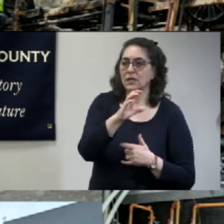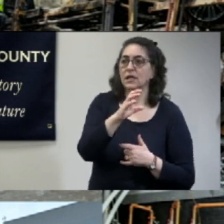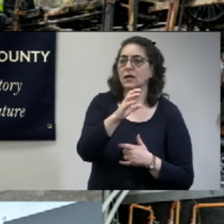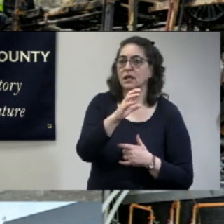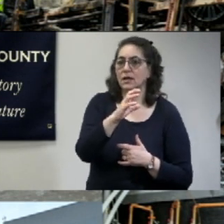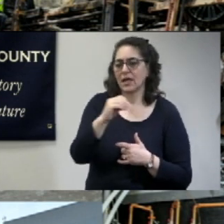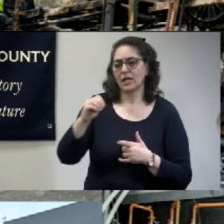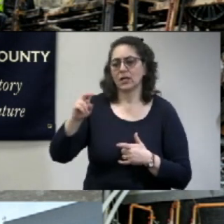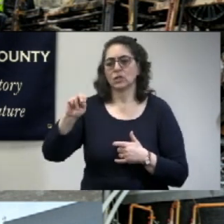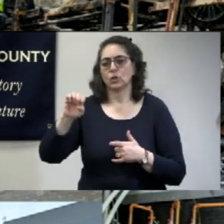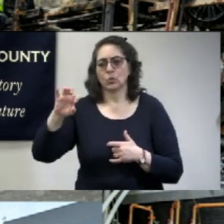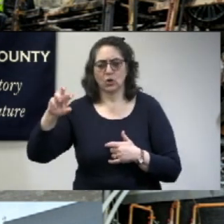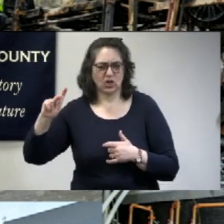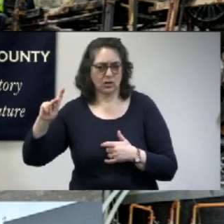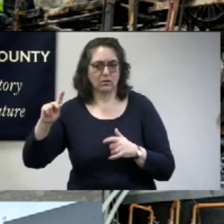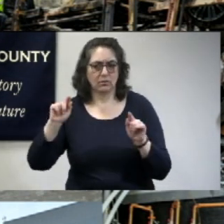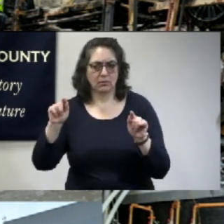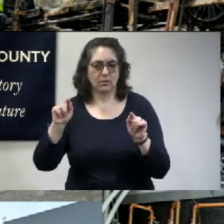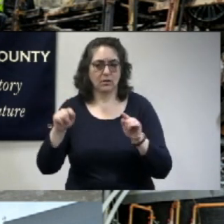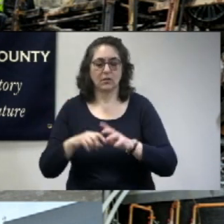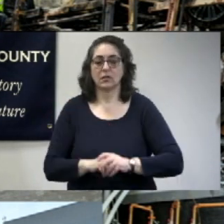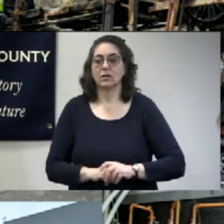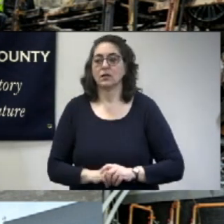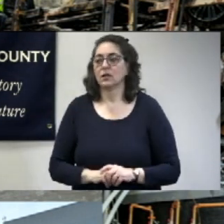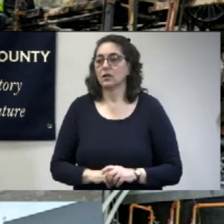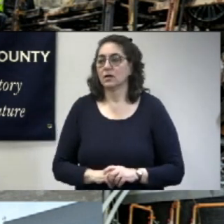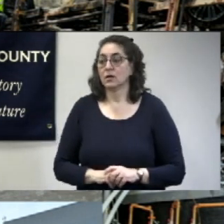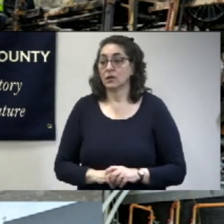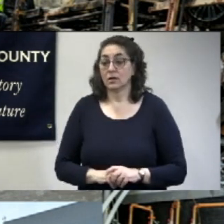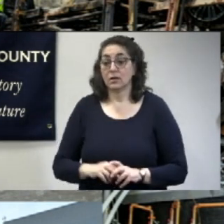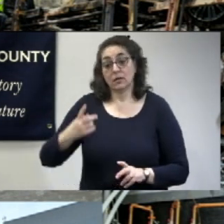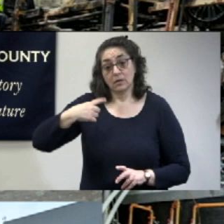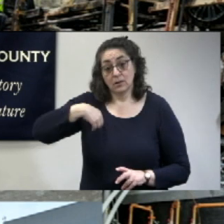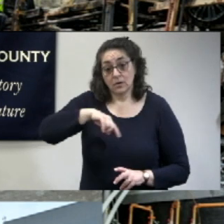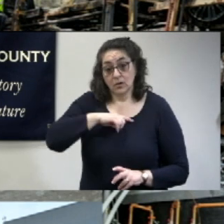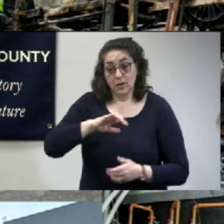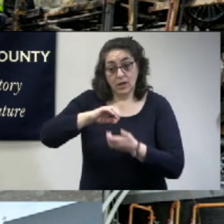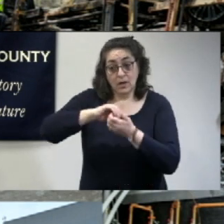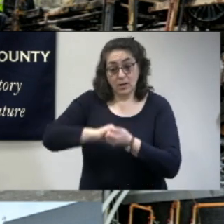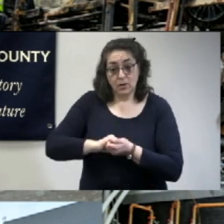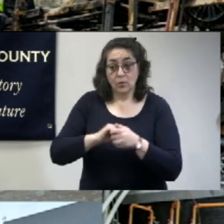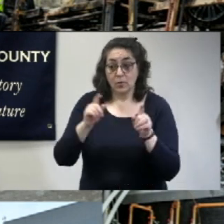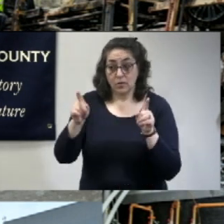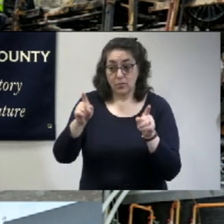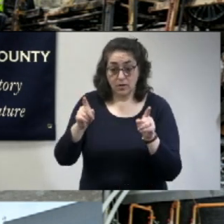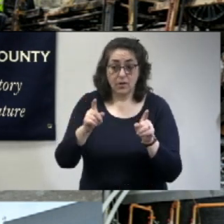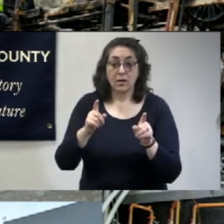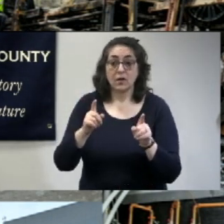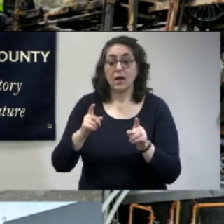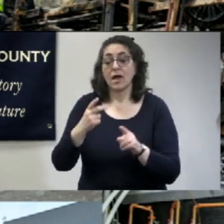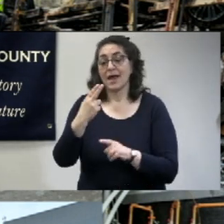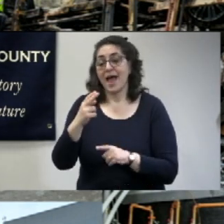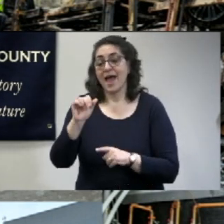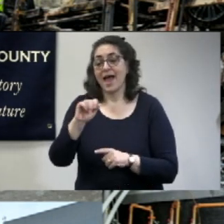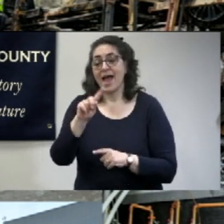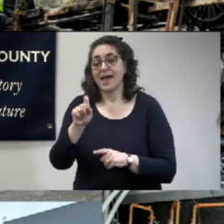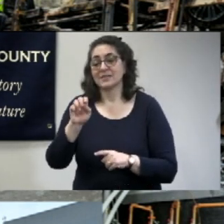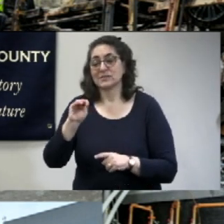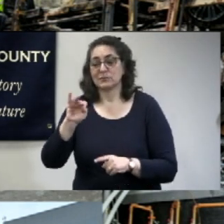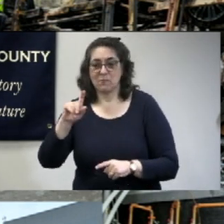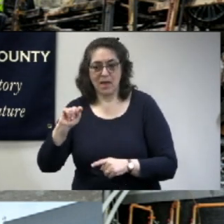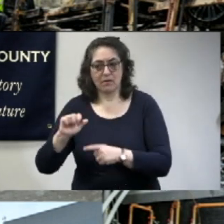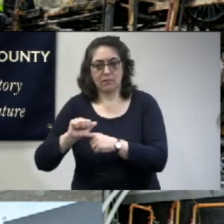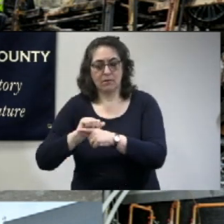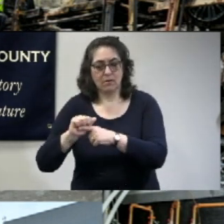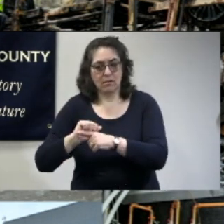and Newark. And so not only do we collaborate with them for hazmat events and exercises,